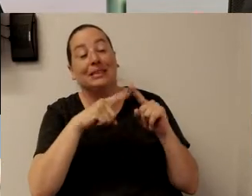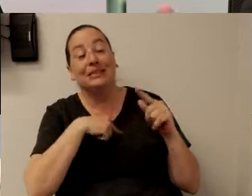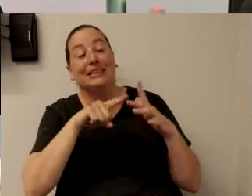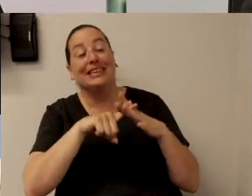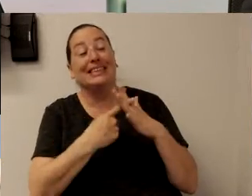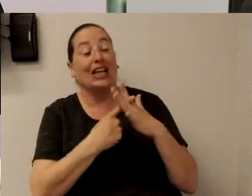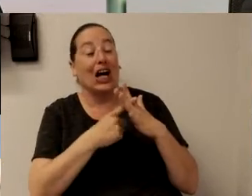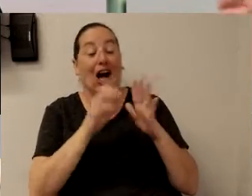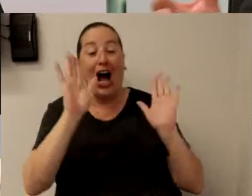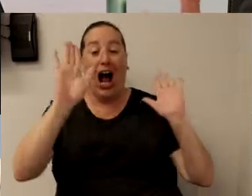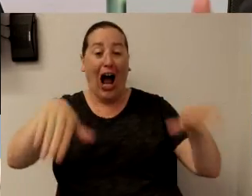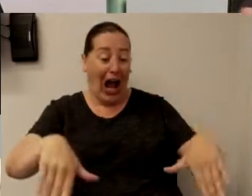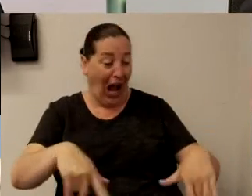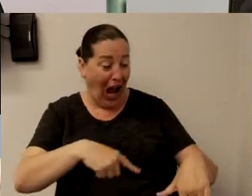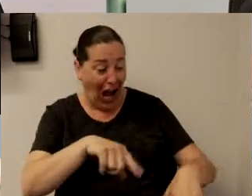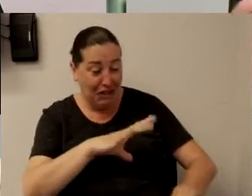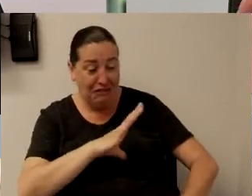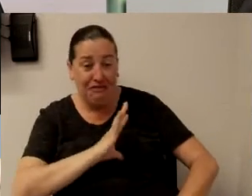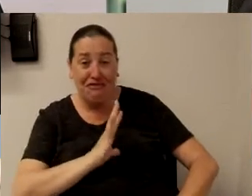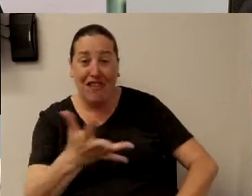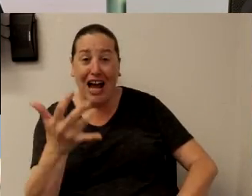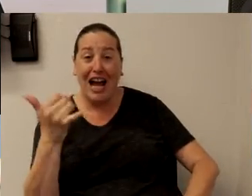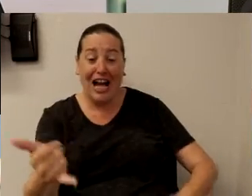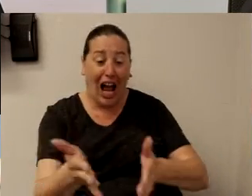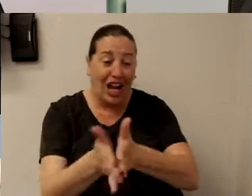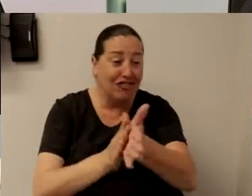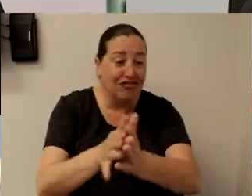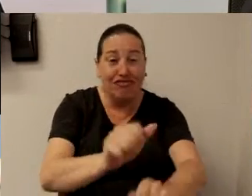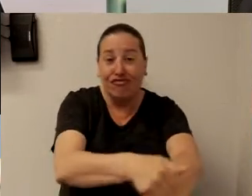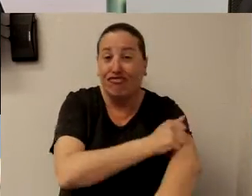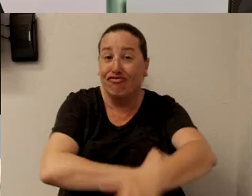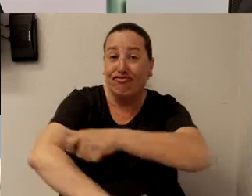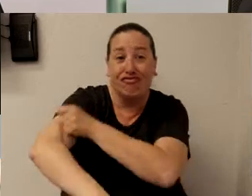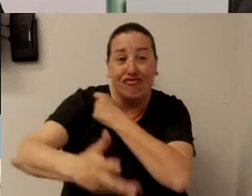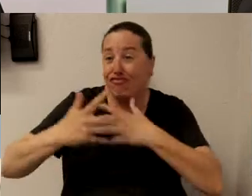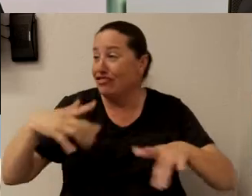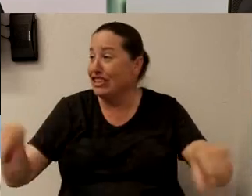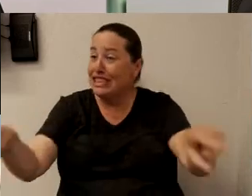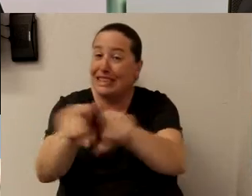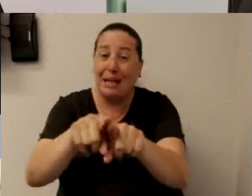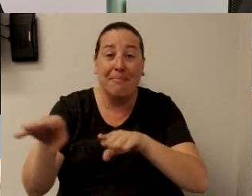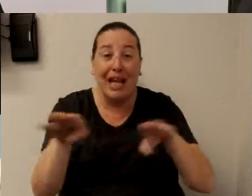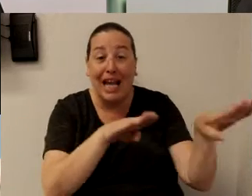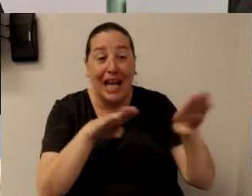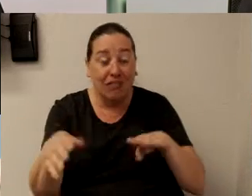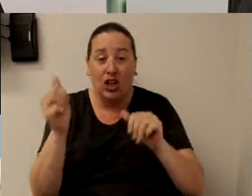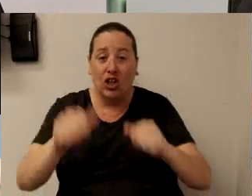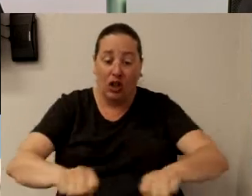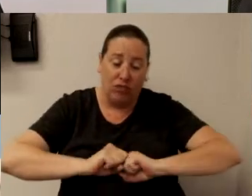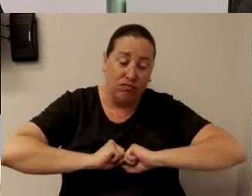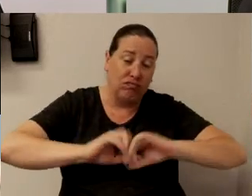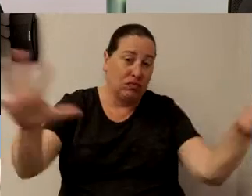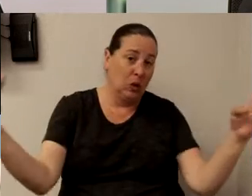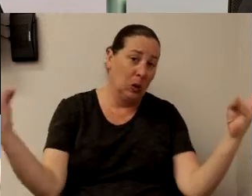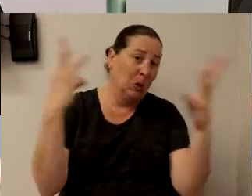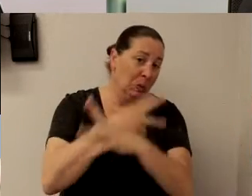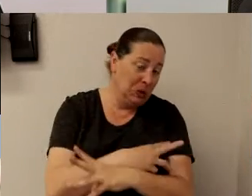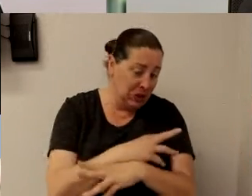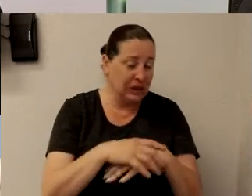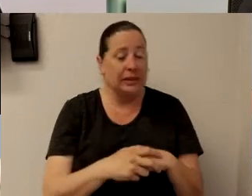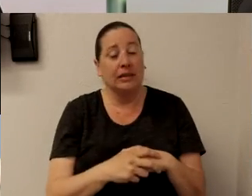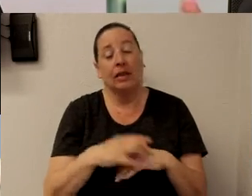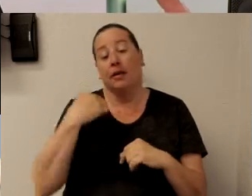start prematurely gathering and going back to the way we used to behave, and so I know that the country